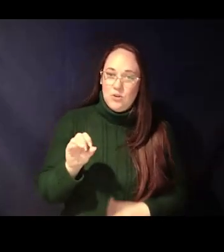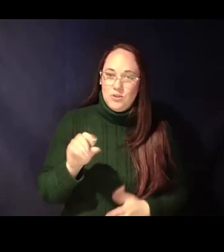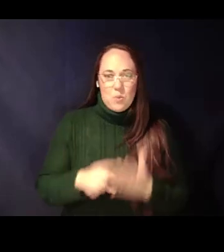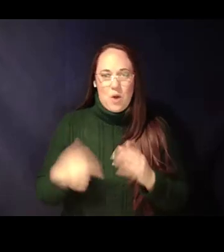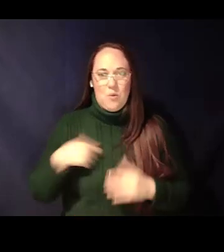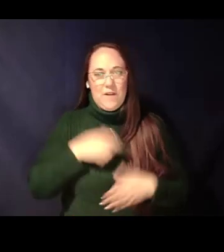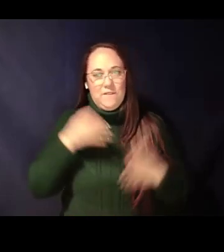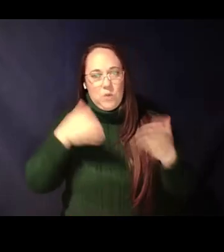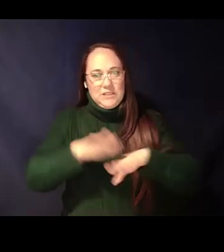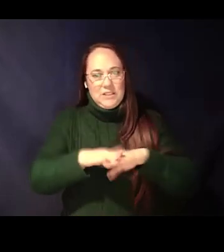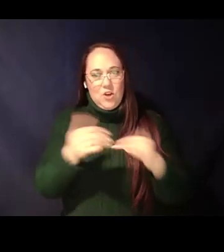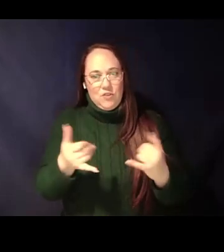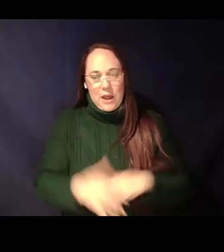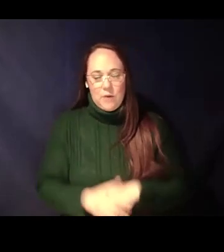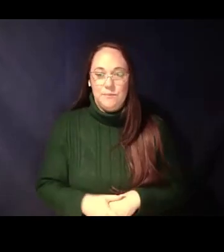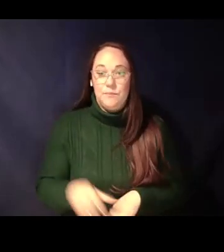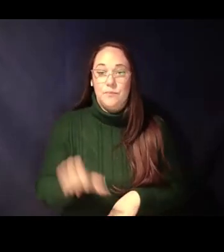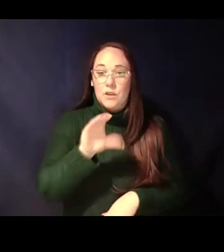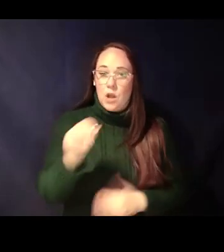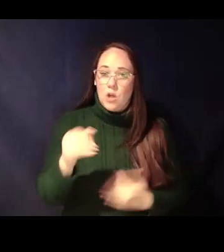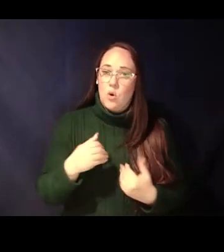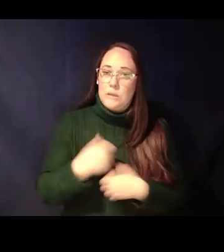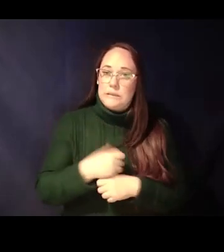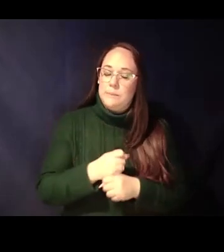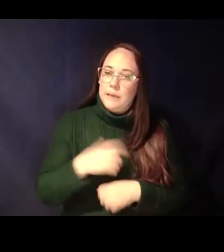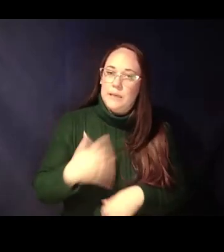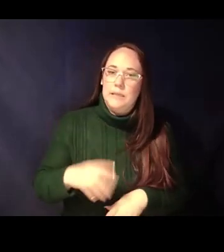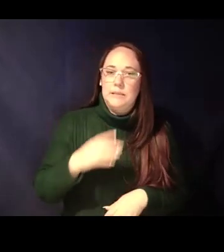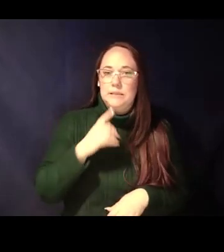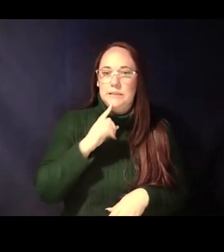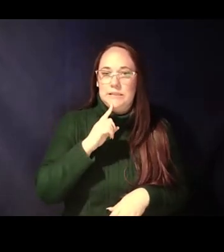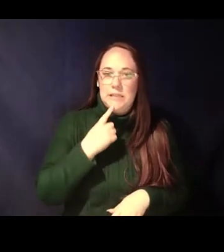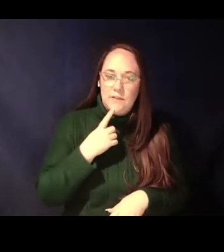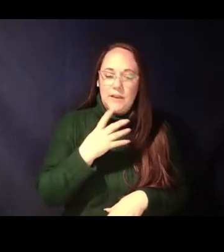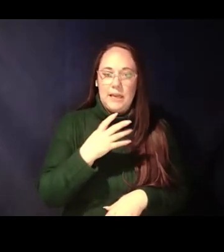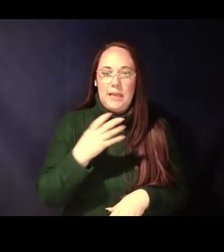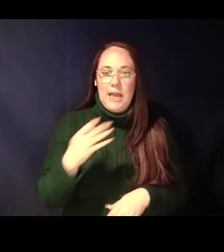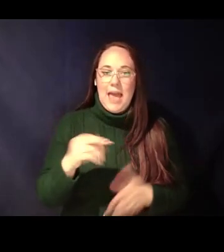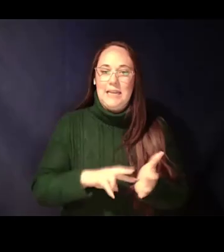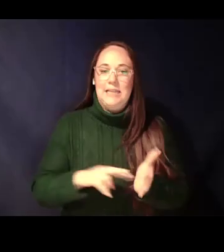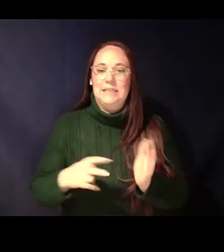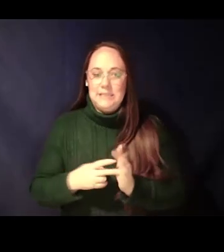now. Colorado has made significant and similarly